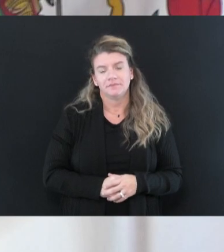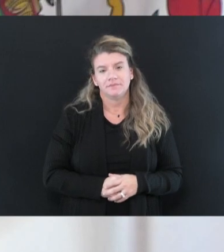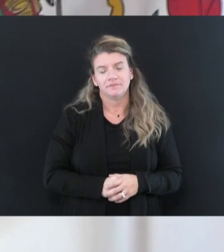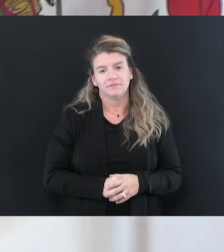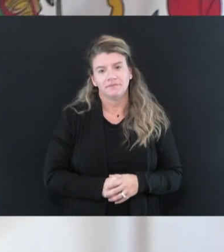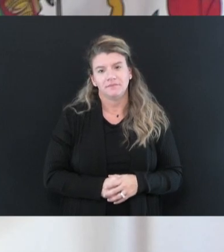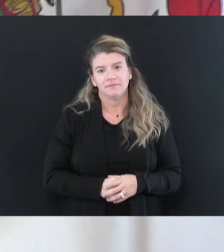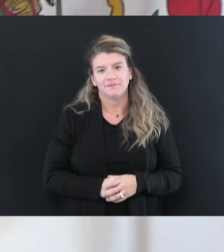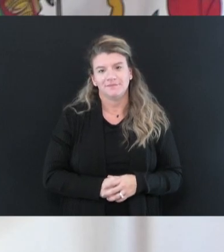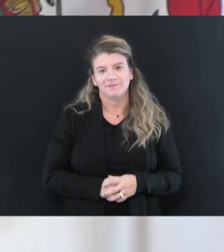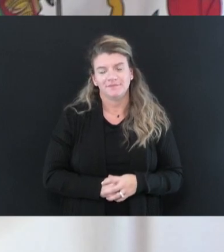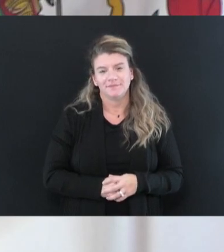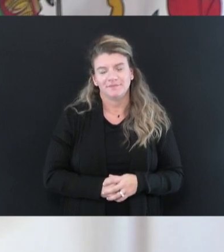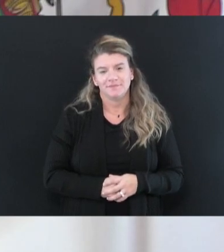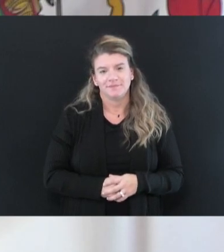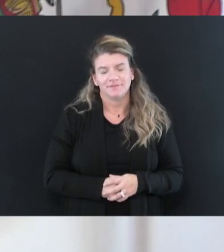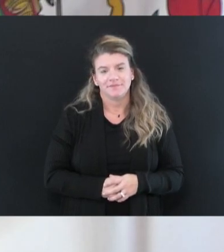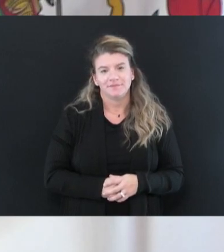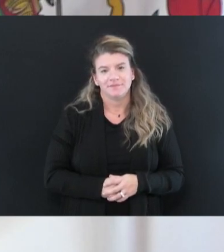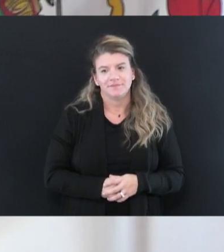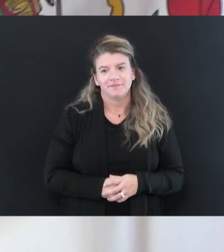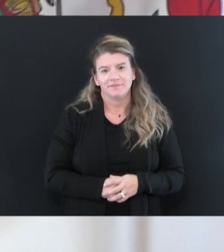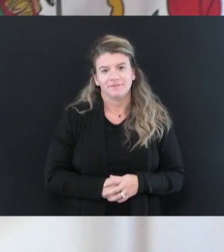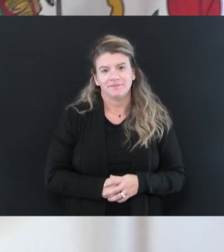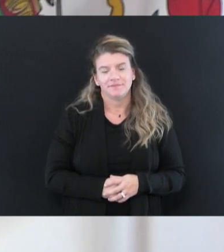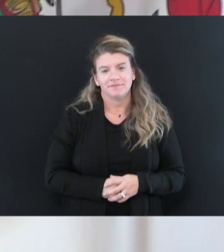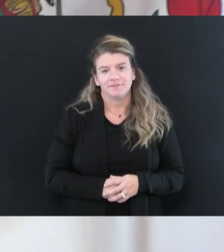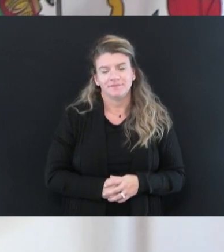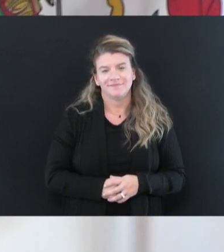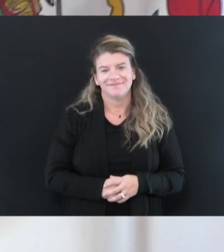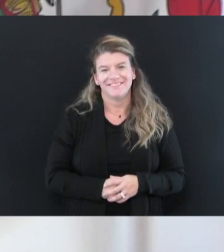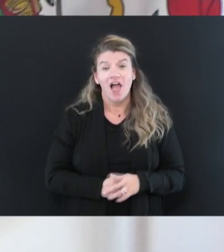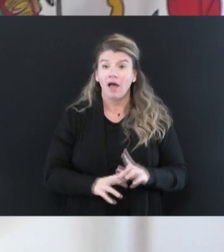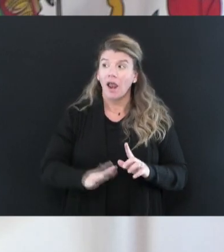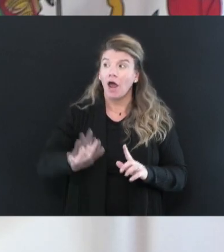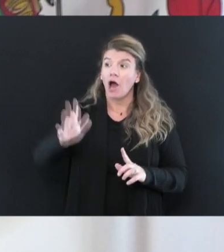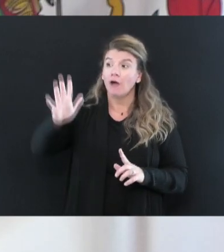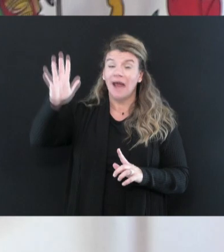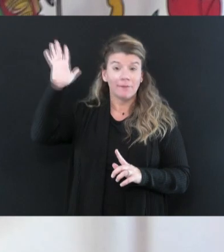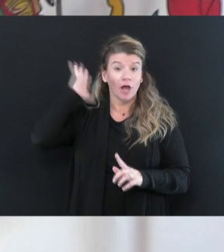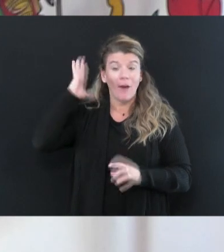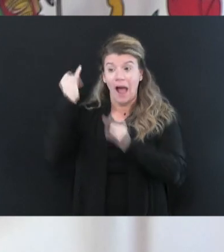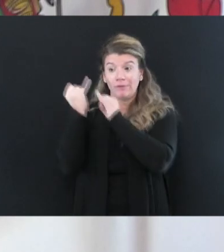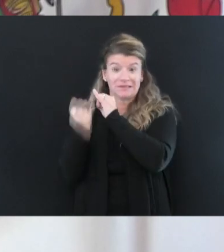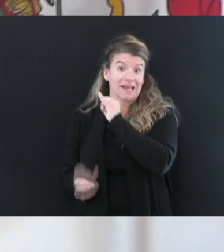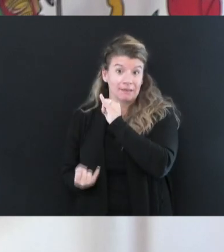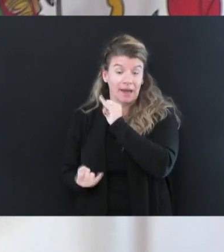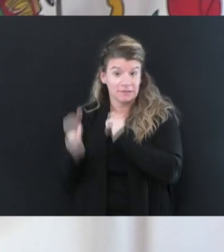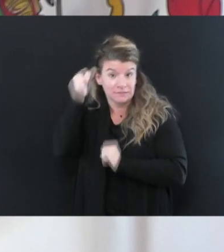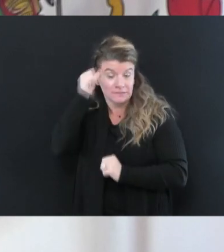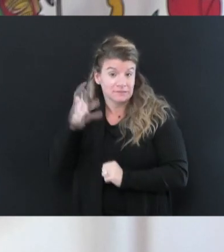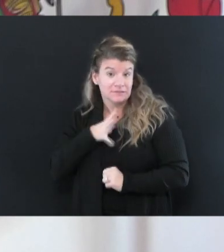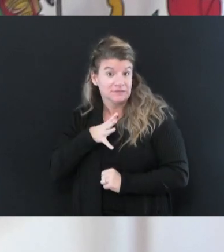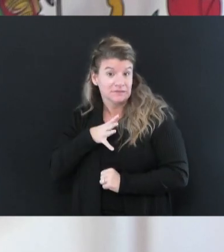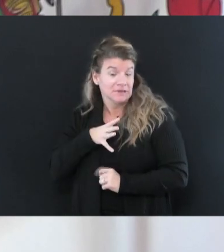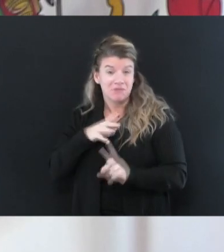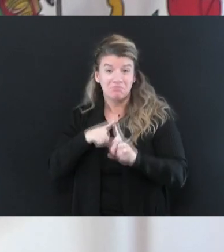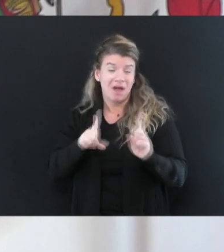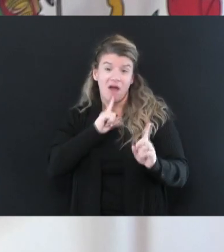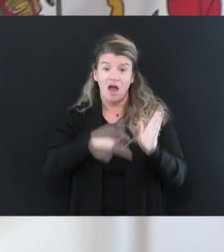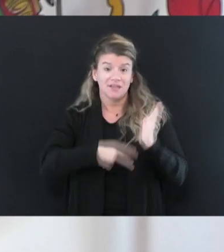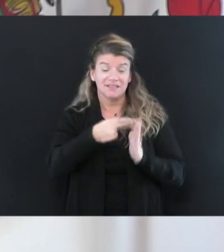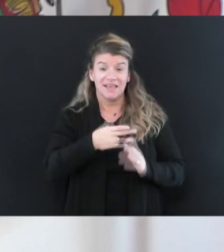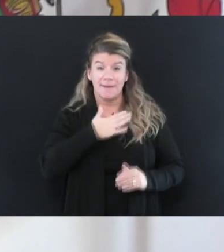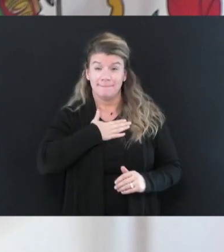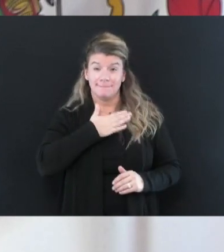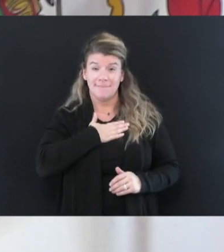I've been, one time I was really skinny, and I have been a lover of the outdoors